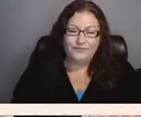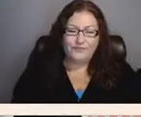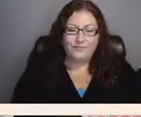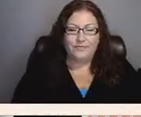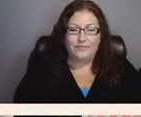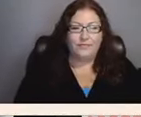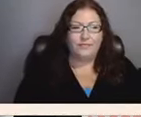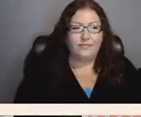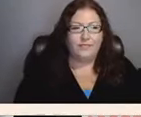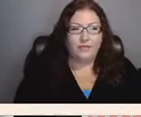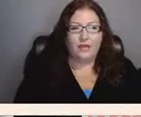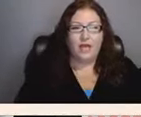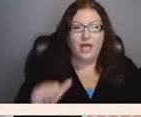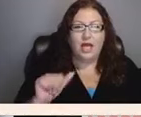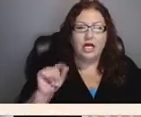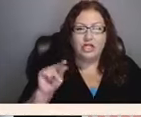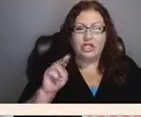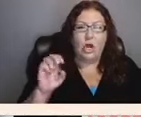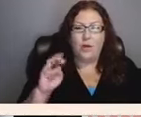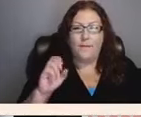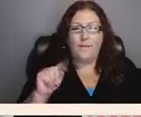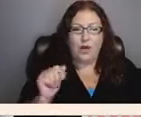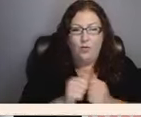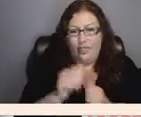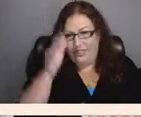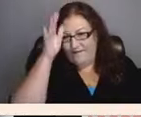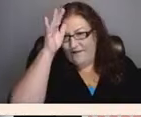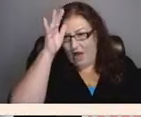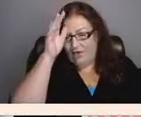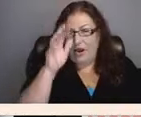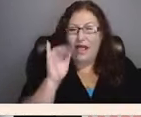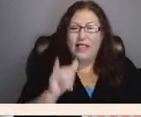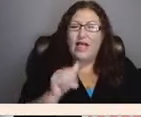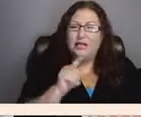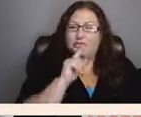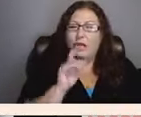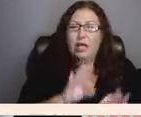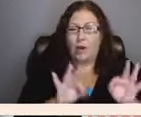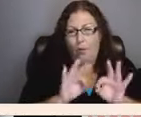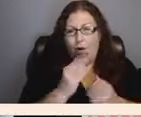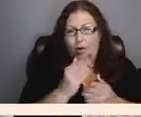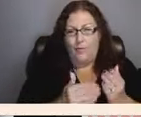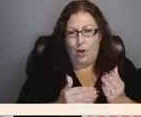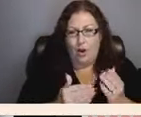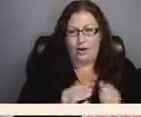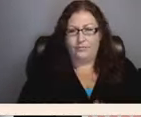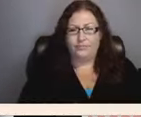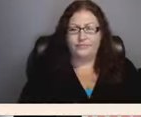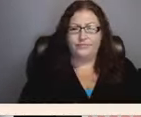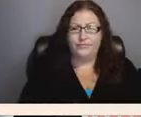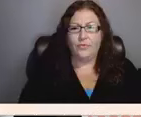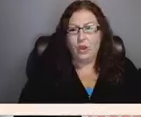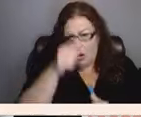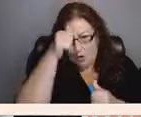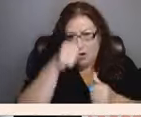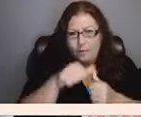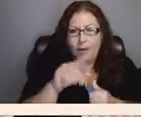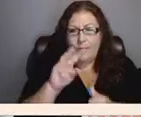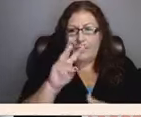Atonement with the Father, this is the most, just such an important part. So remember the wizard, if you,